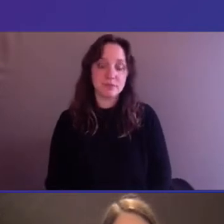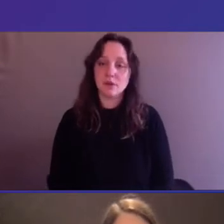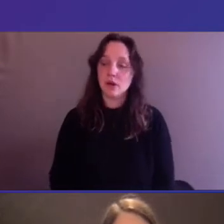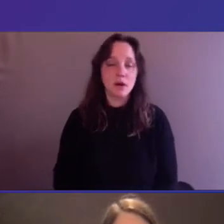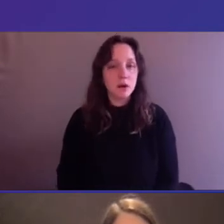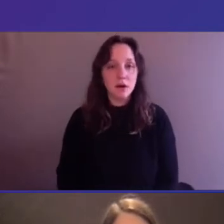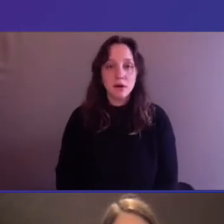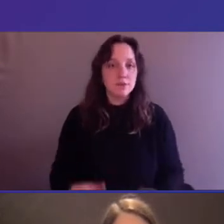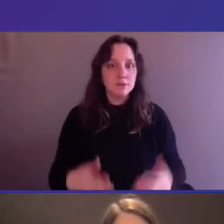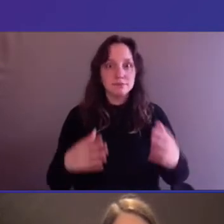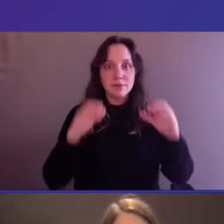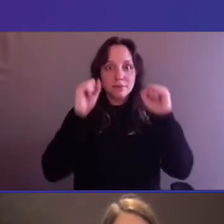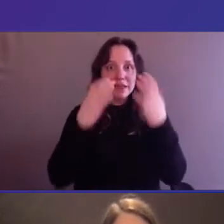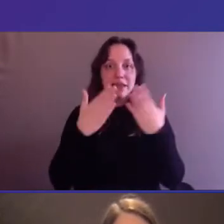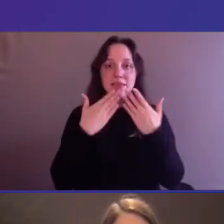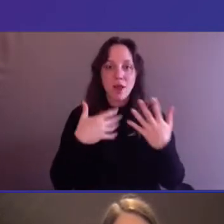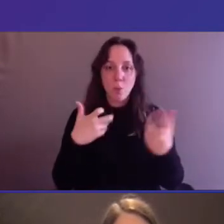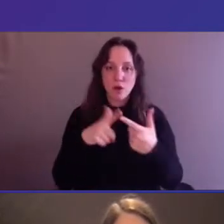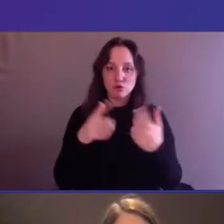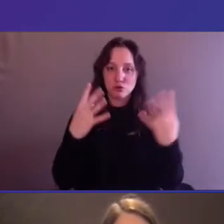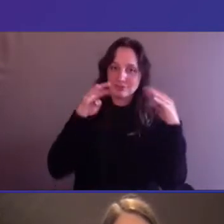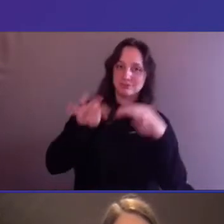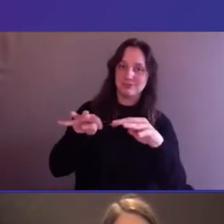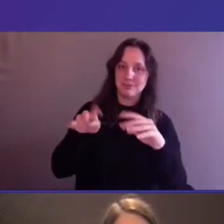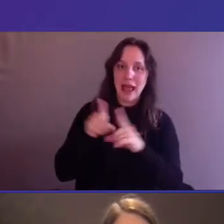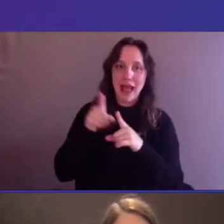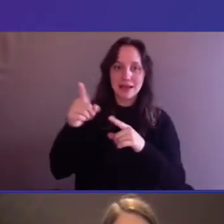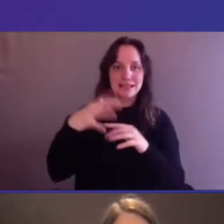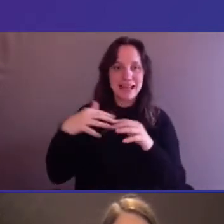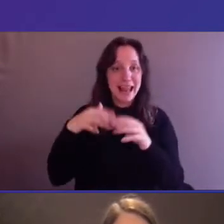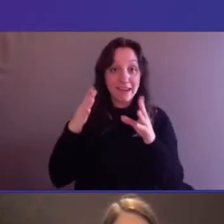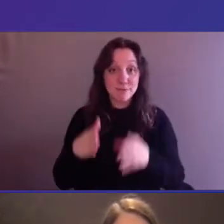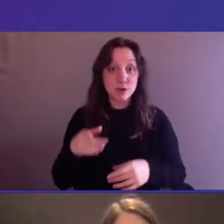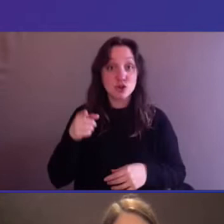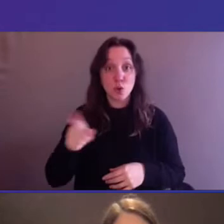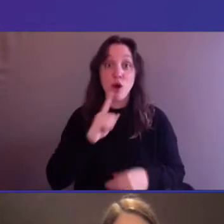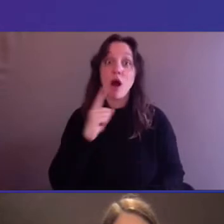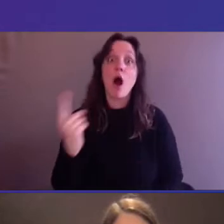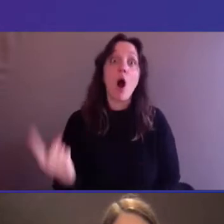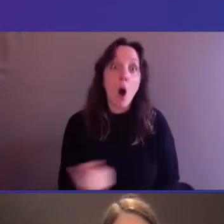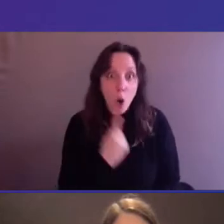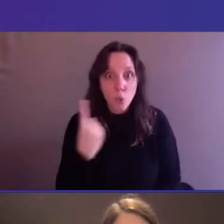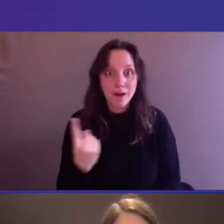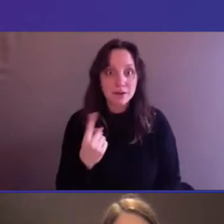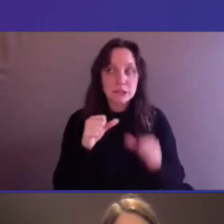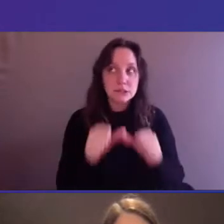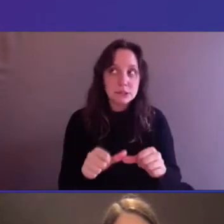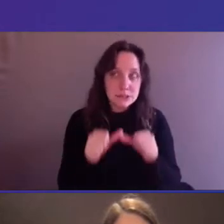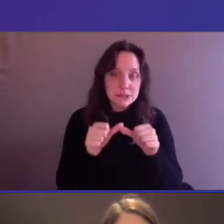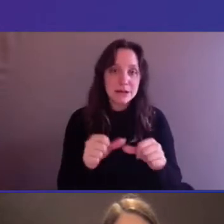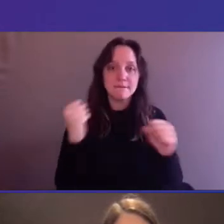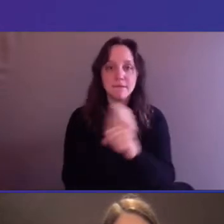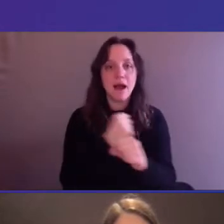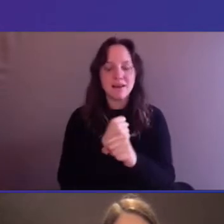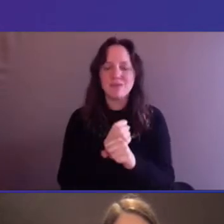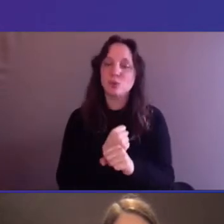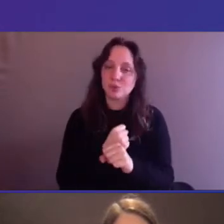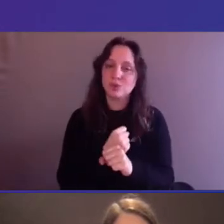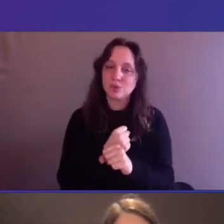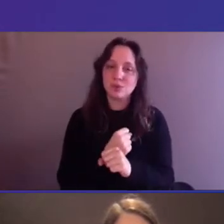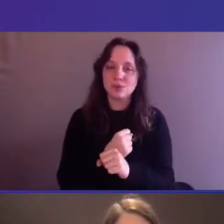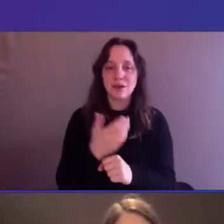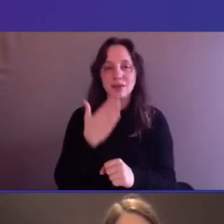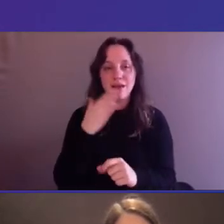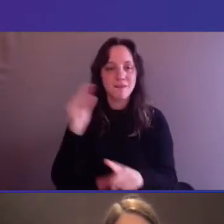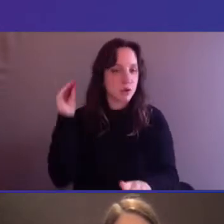to just lift up that as a Native person, you're always, you're always fighting. It's really, really good to keep that in